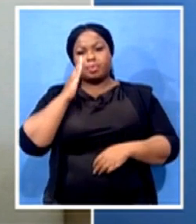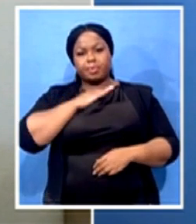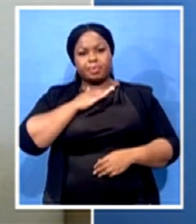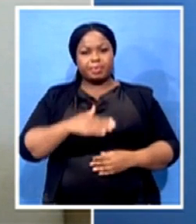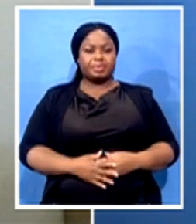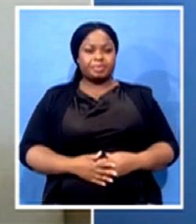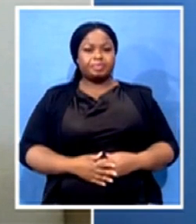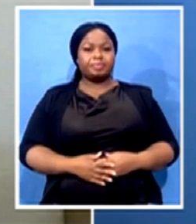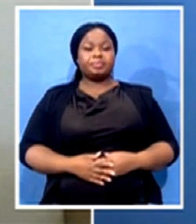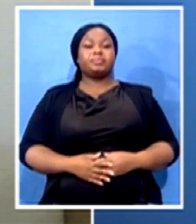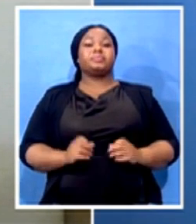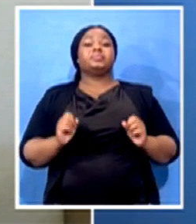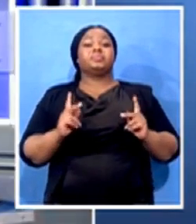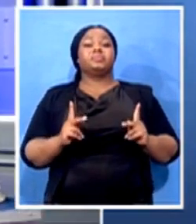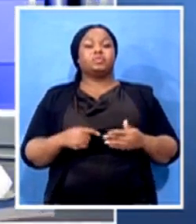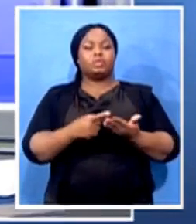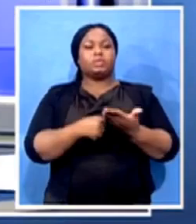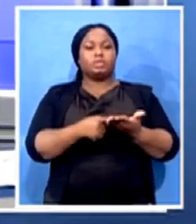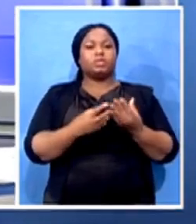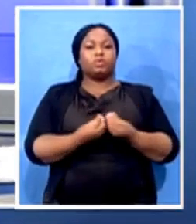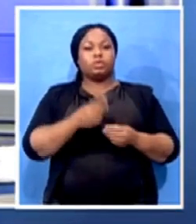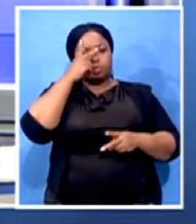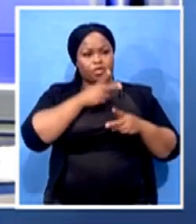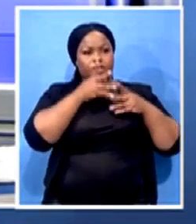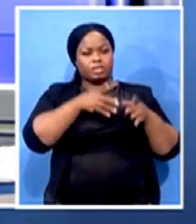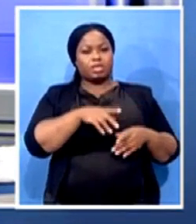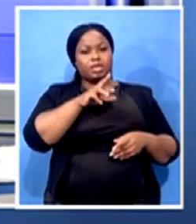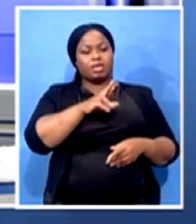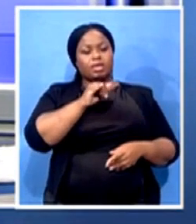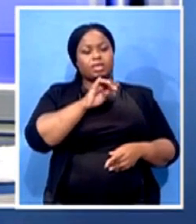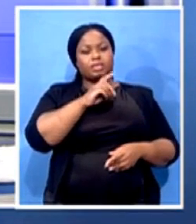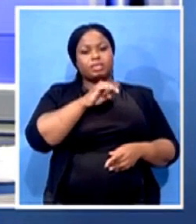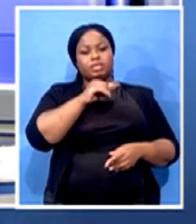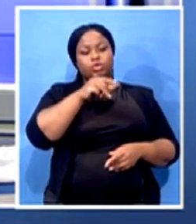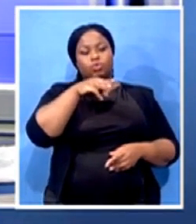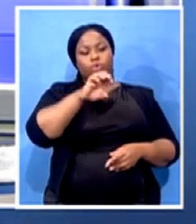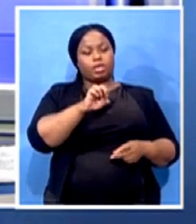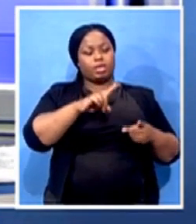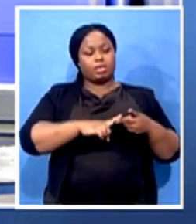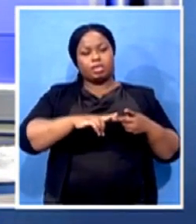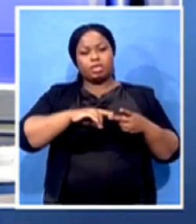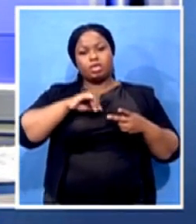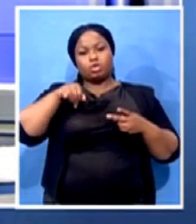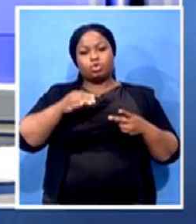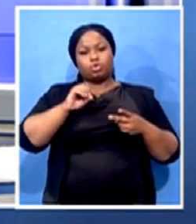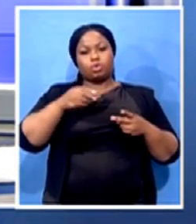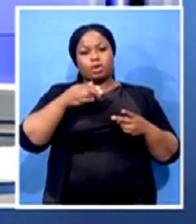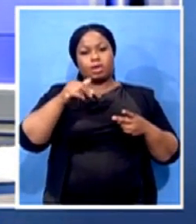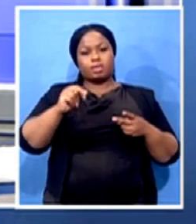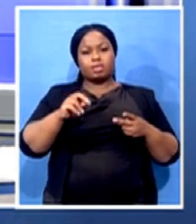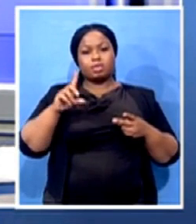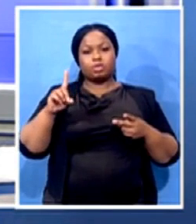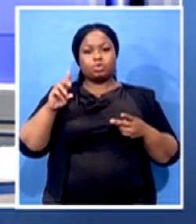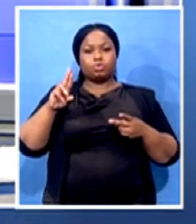Professor Phooko and Advocate Johan du Toit about the possibilities,